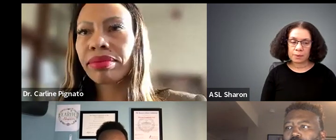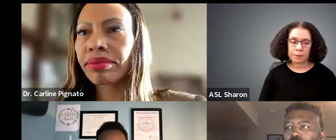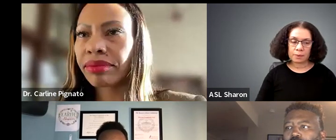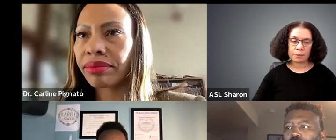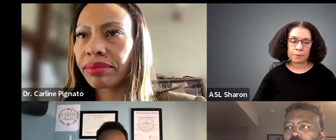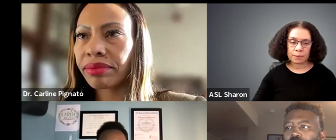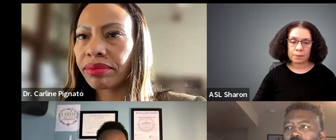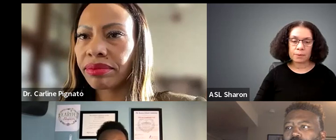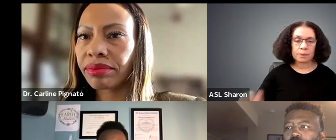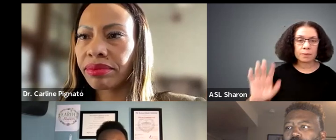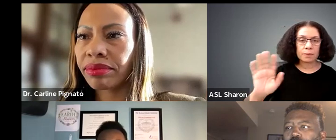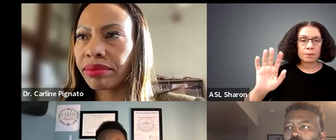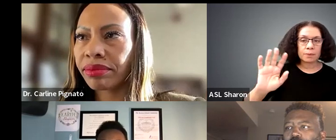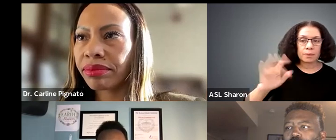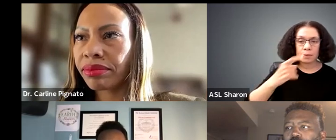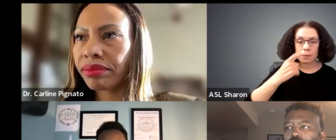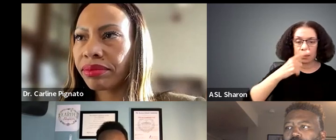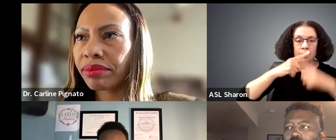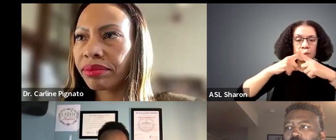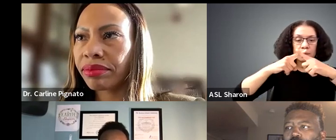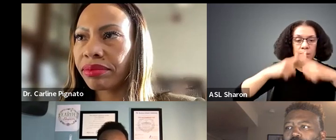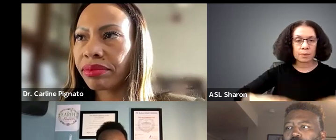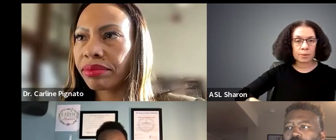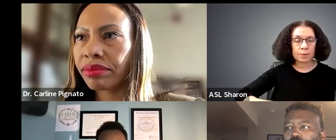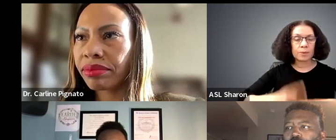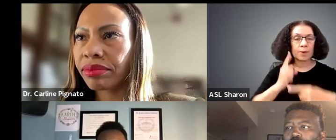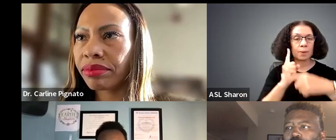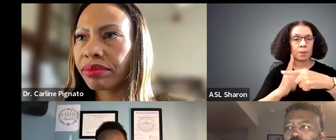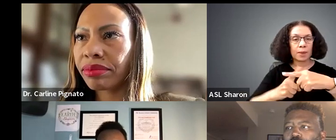Okay. Mr. Mudd, if you could please unmute and turn on your camera.